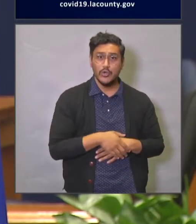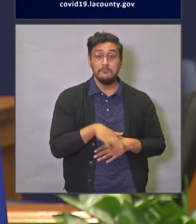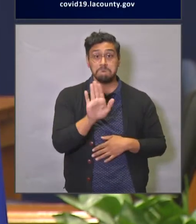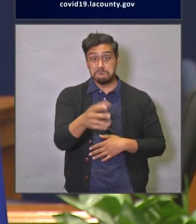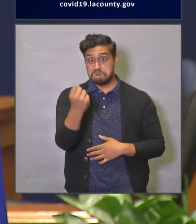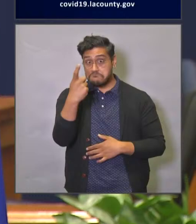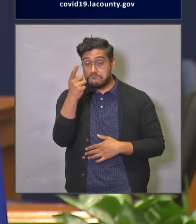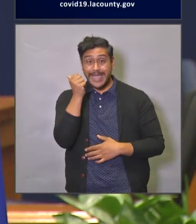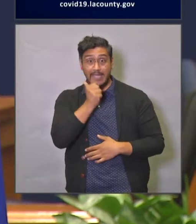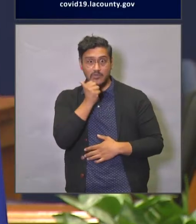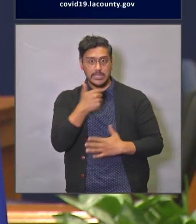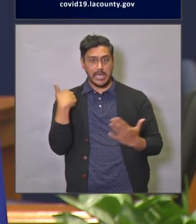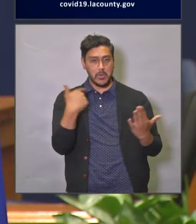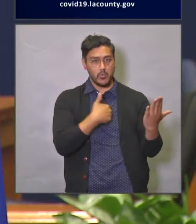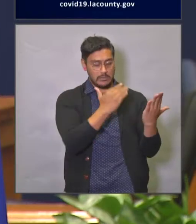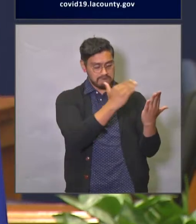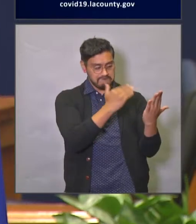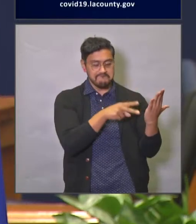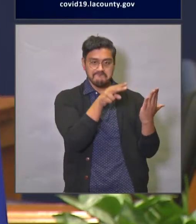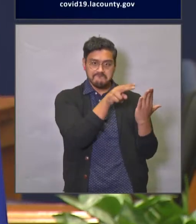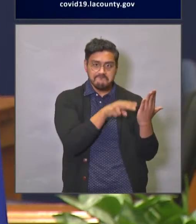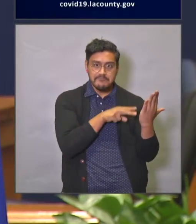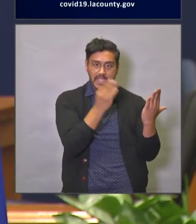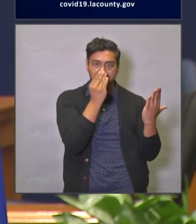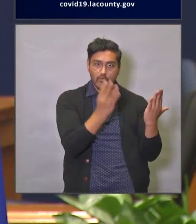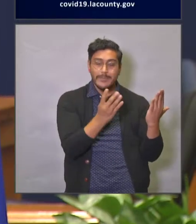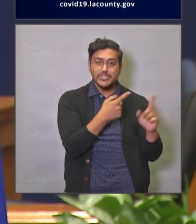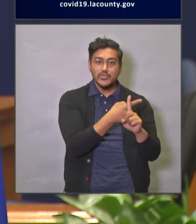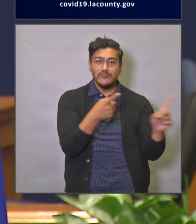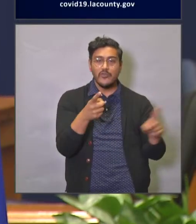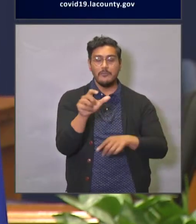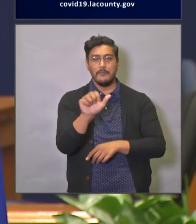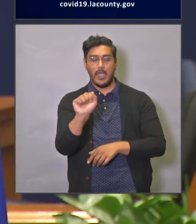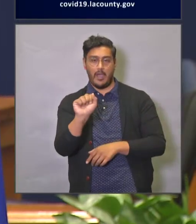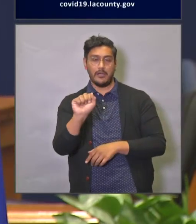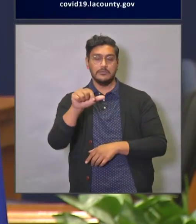basis air quality data from the AQMD to